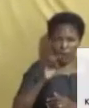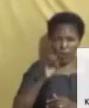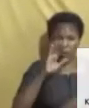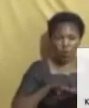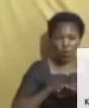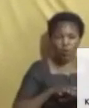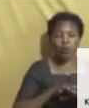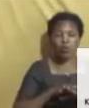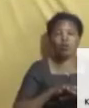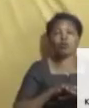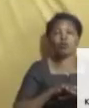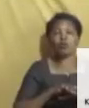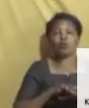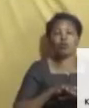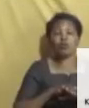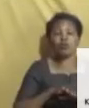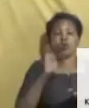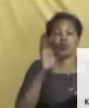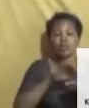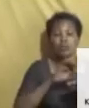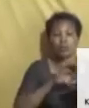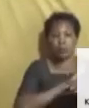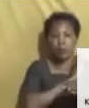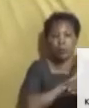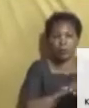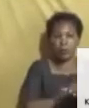power is.